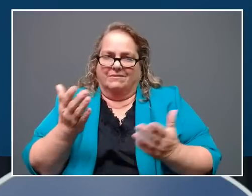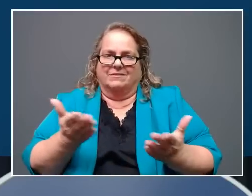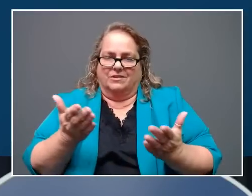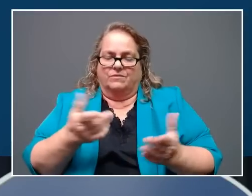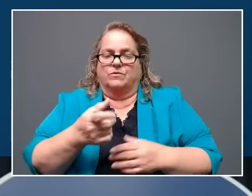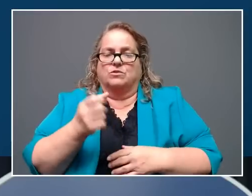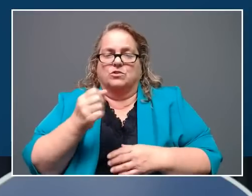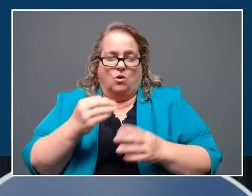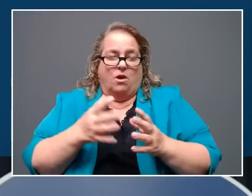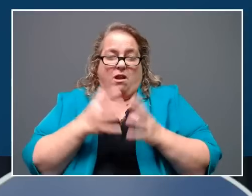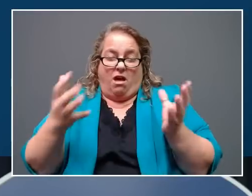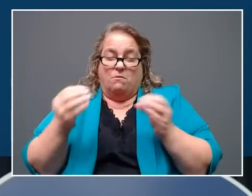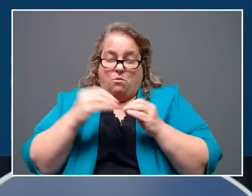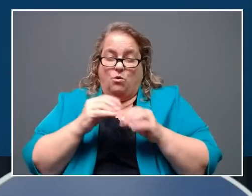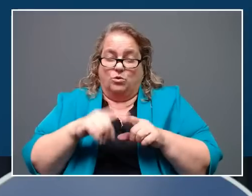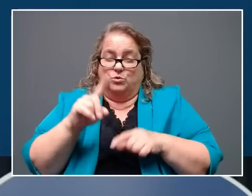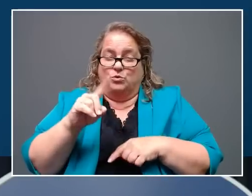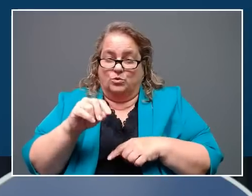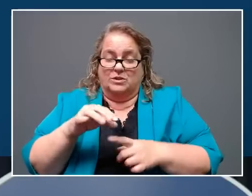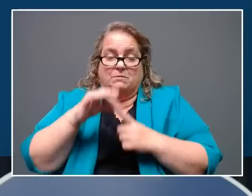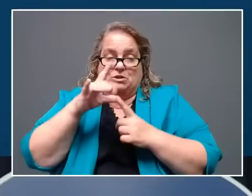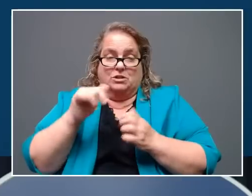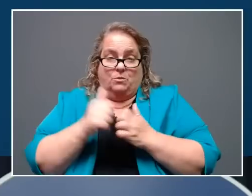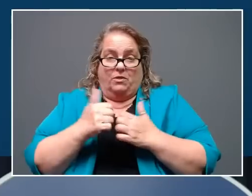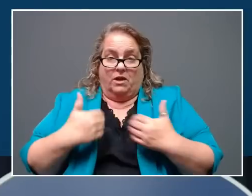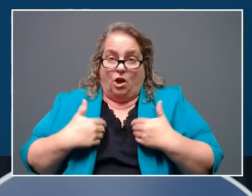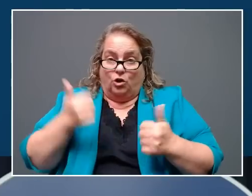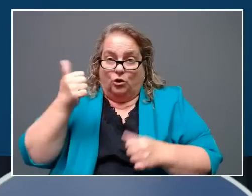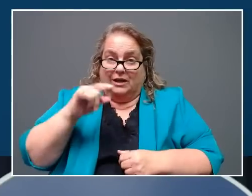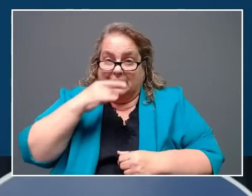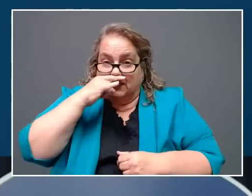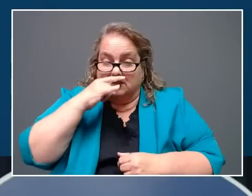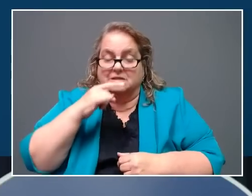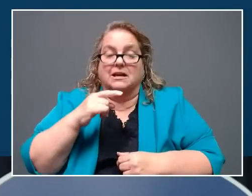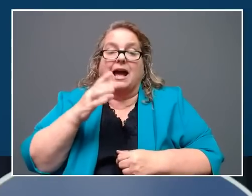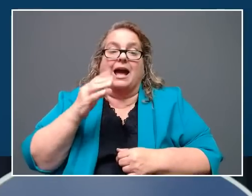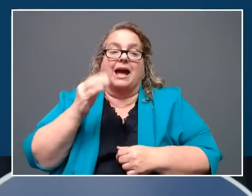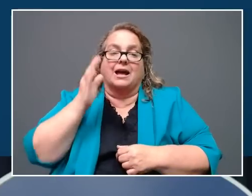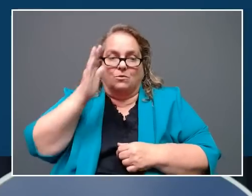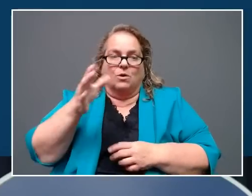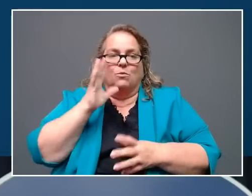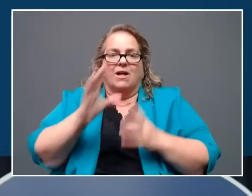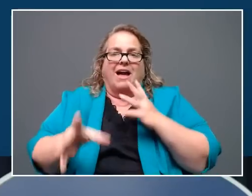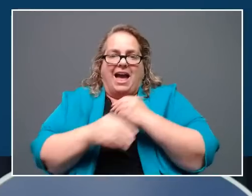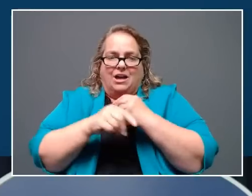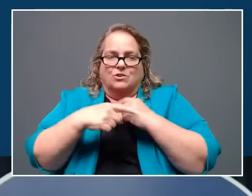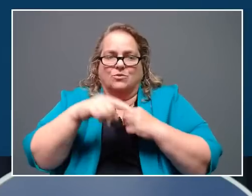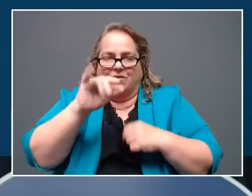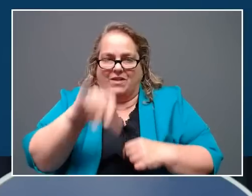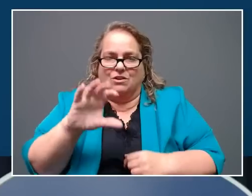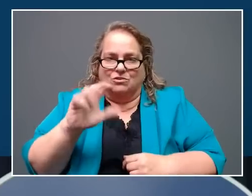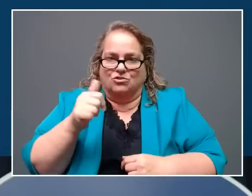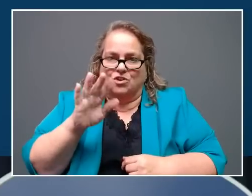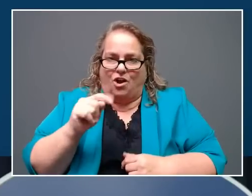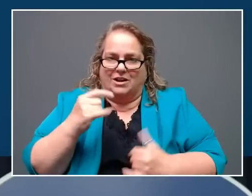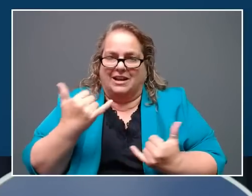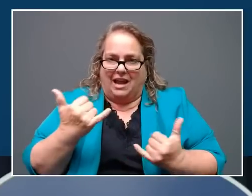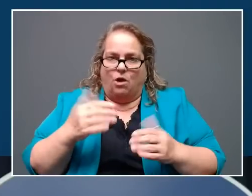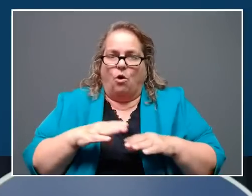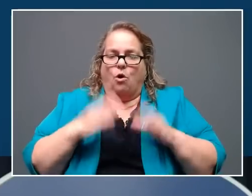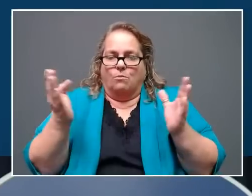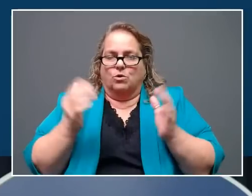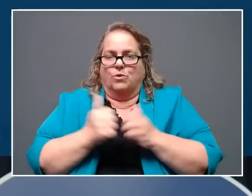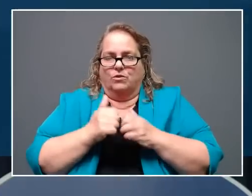do, especially with younger kids. And of course, we'll eventually be adding to this chart since it's now opened up for children